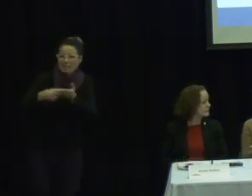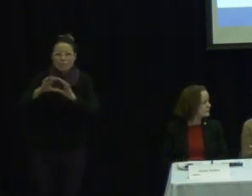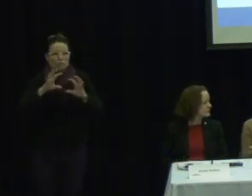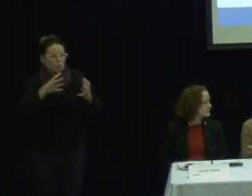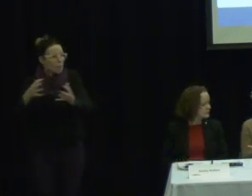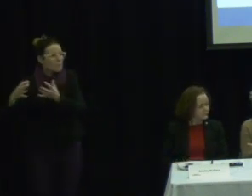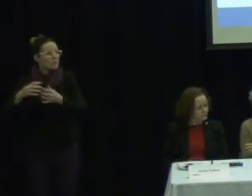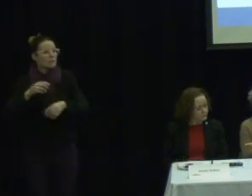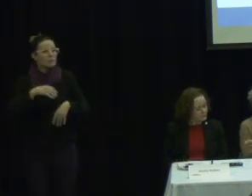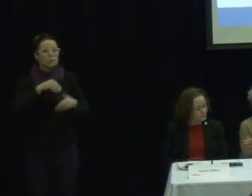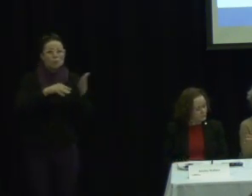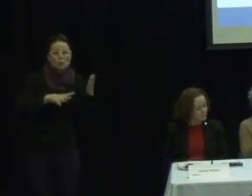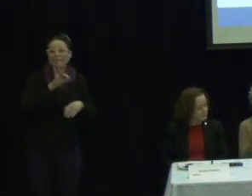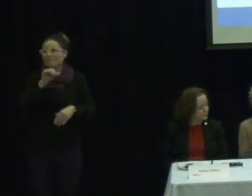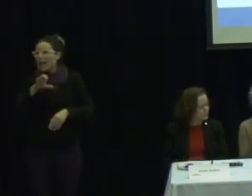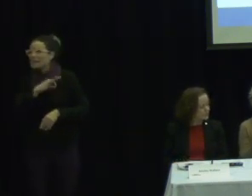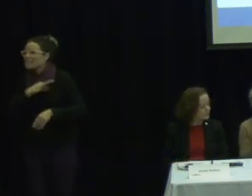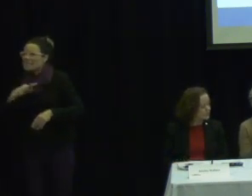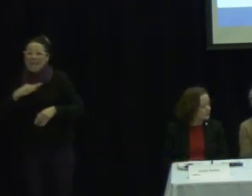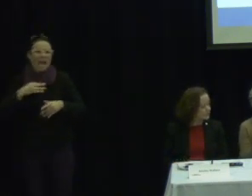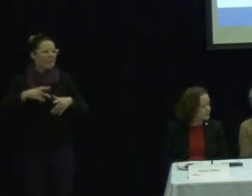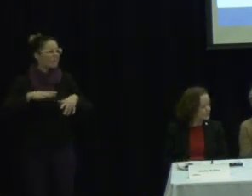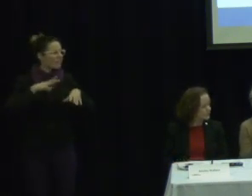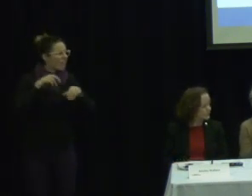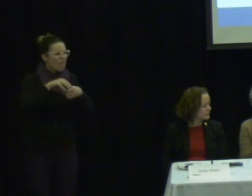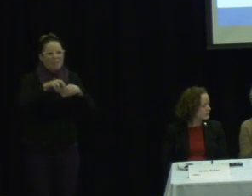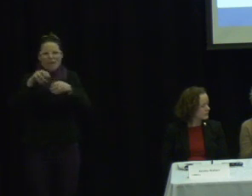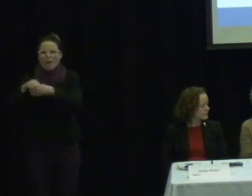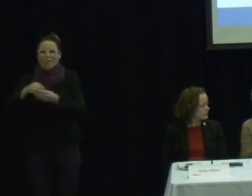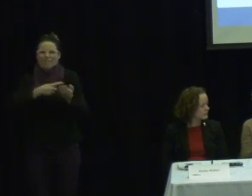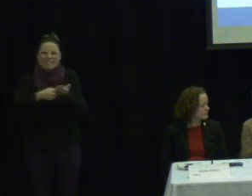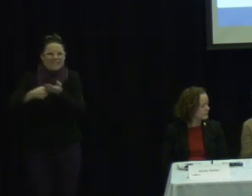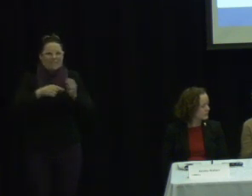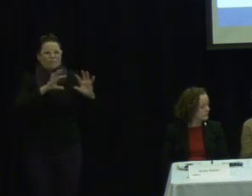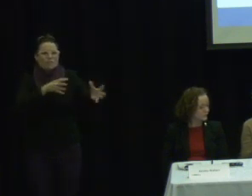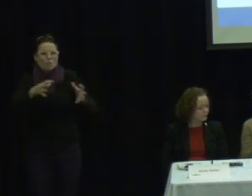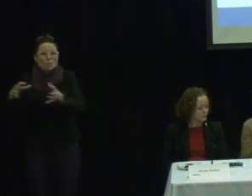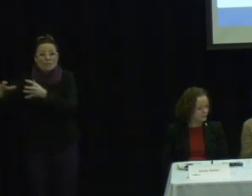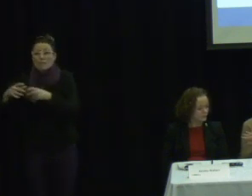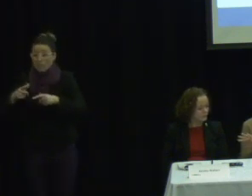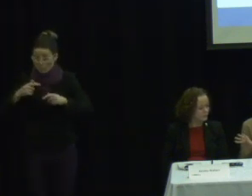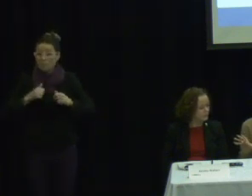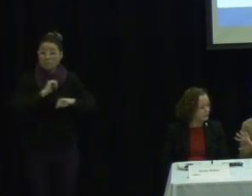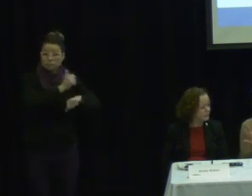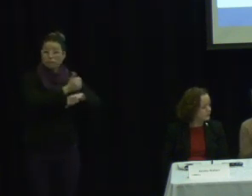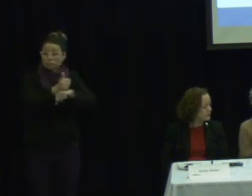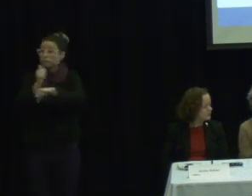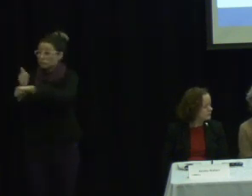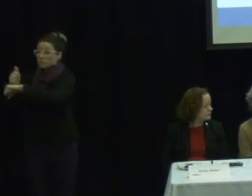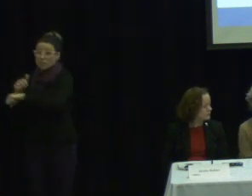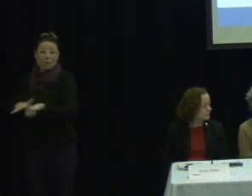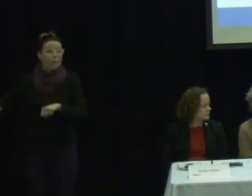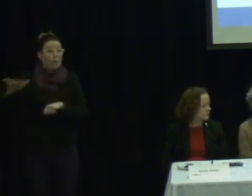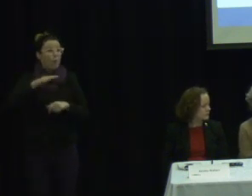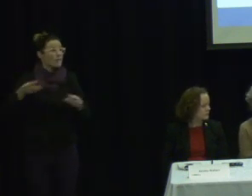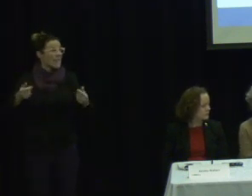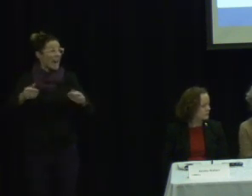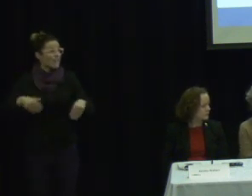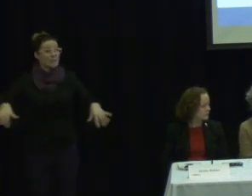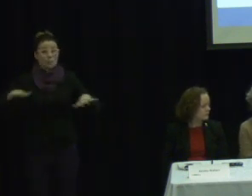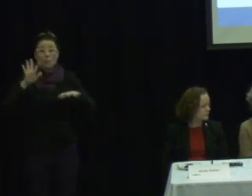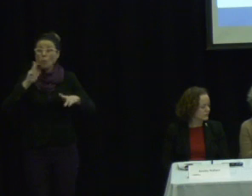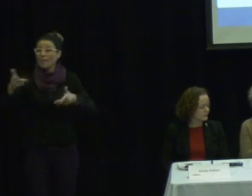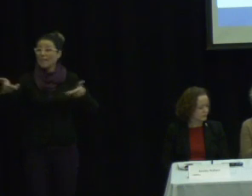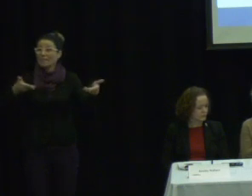are leading discussion groups at various times and places around campus, and you will get invitations to those, and there will be a Google sign-up form so you can